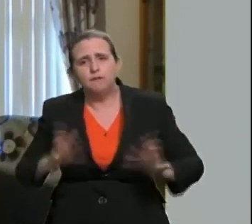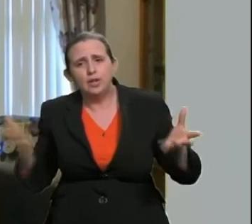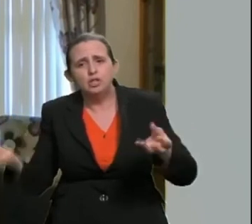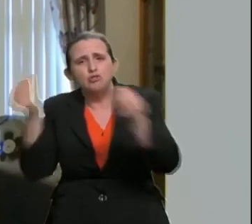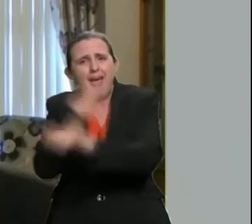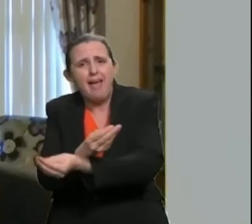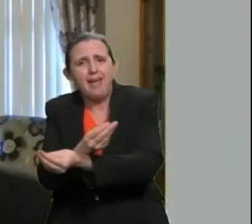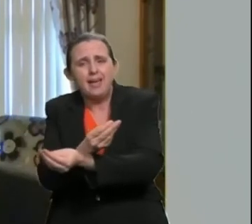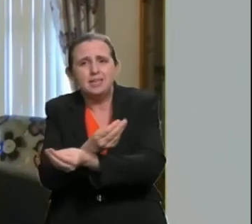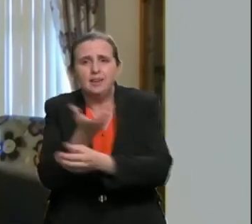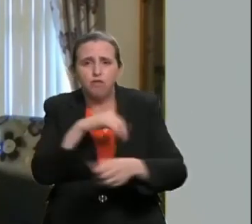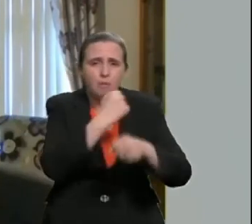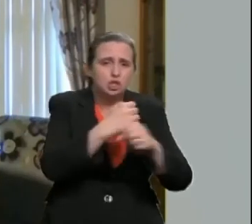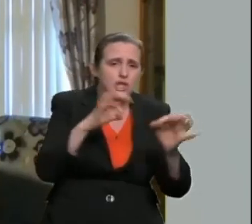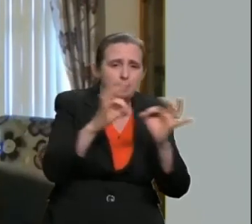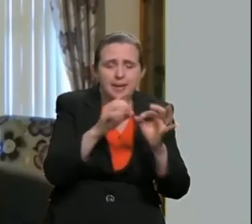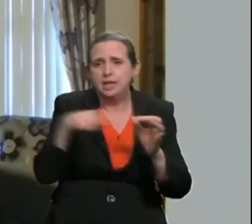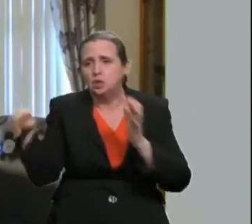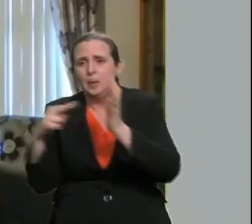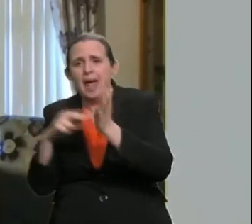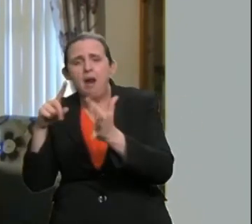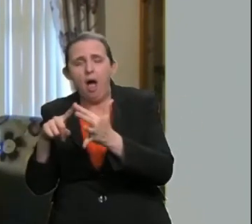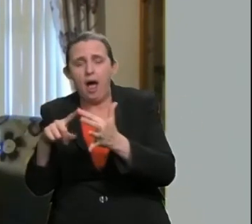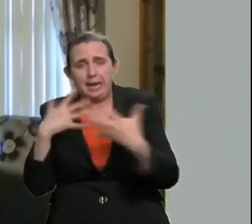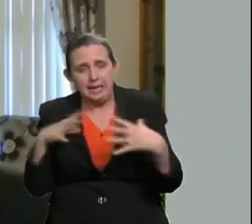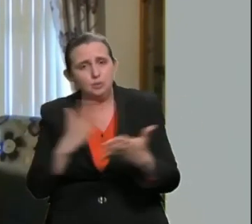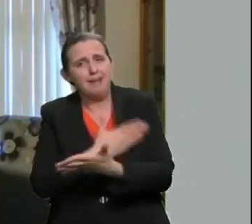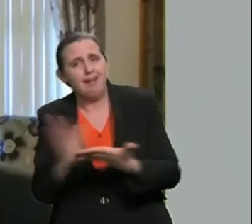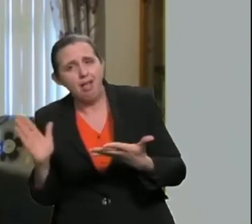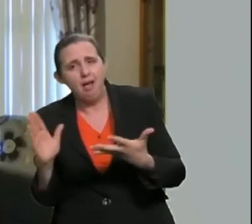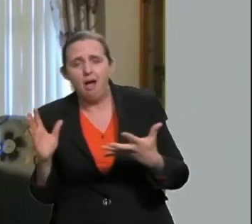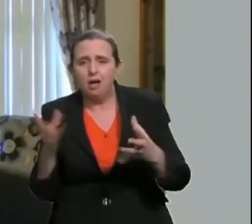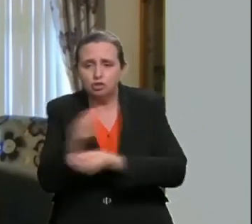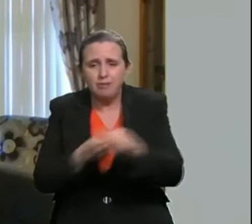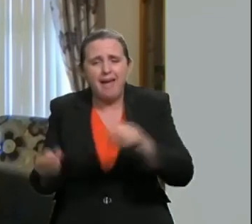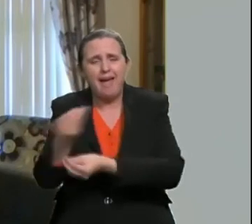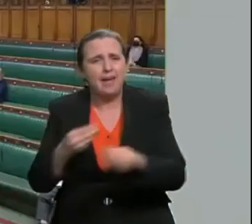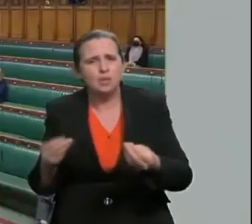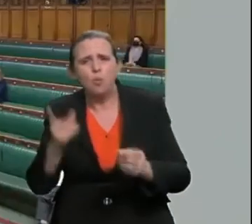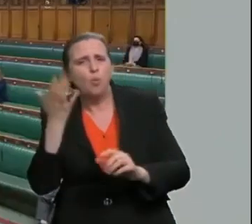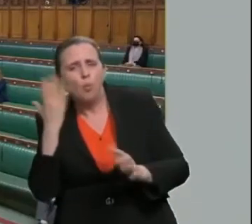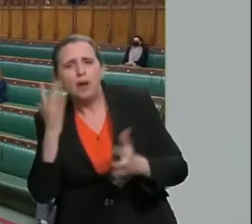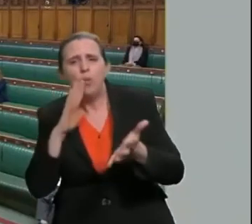including from GB to NI, as every other independent trading nation enjoys.